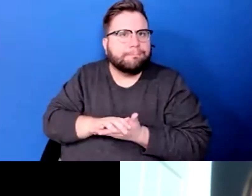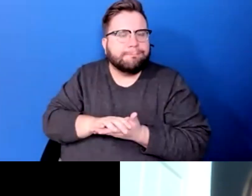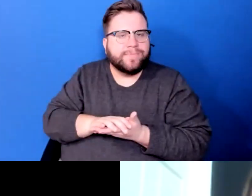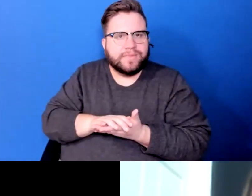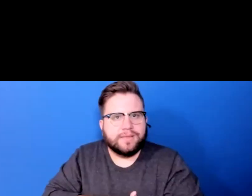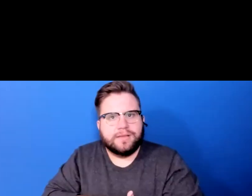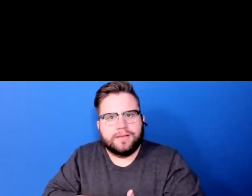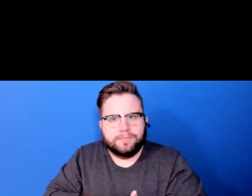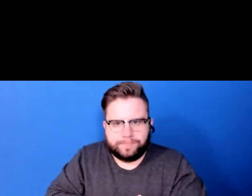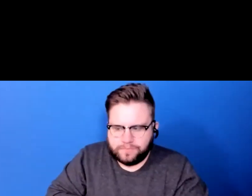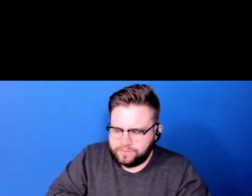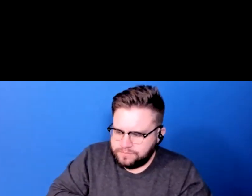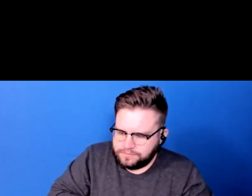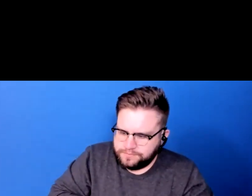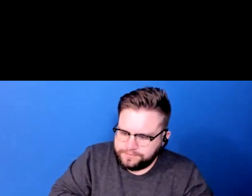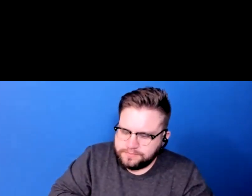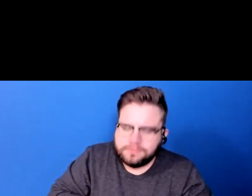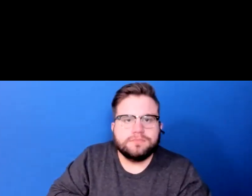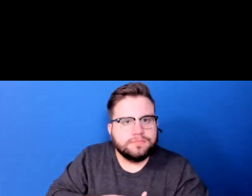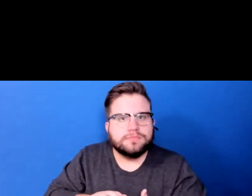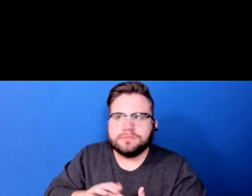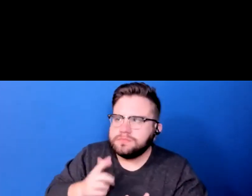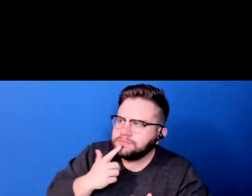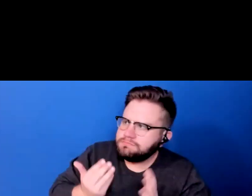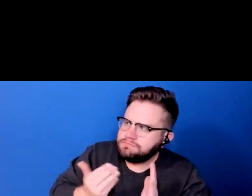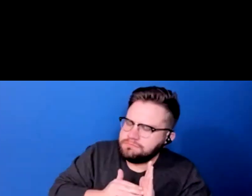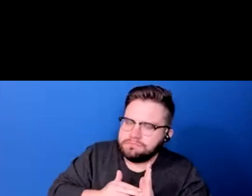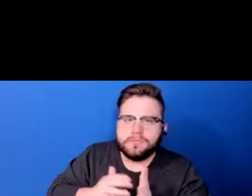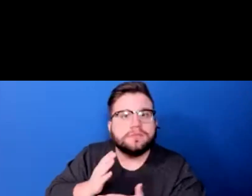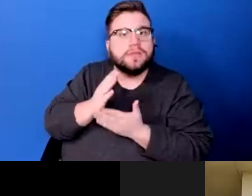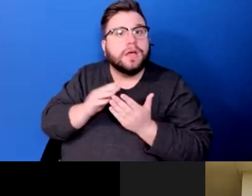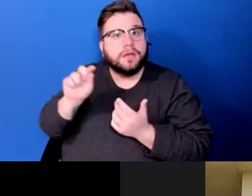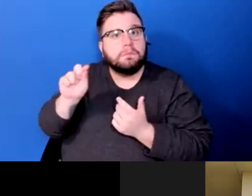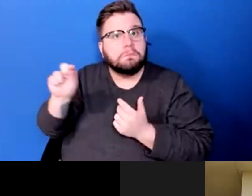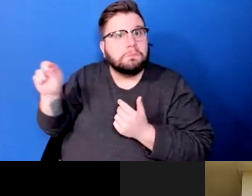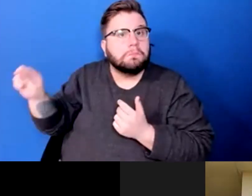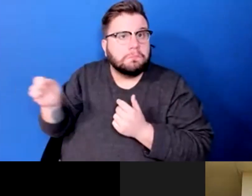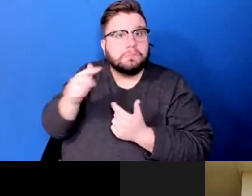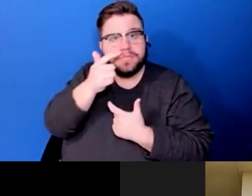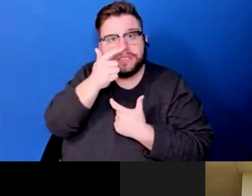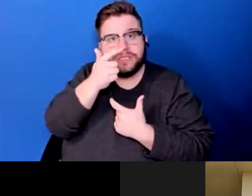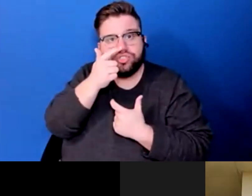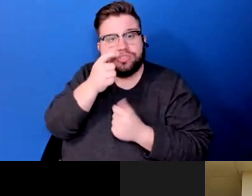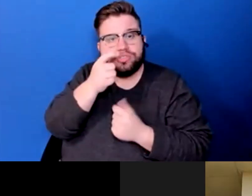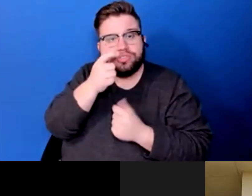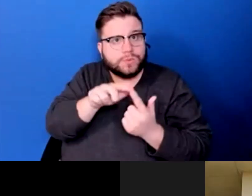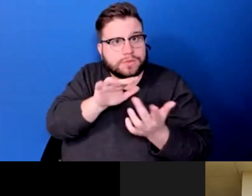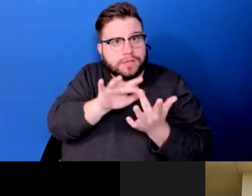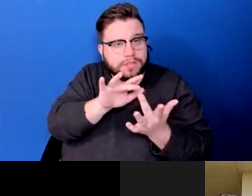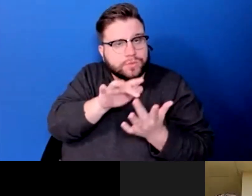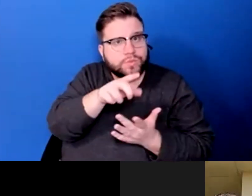I'm sorry, could you repeat that? There's interest among the participants of how to refer themselves to